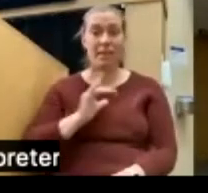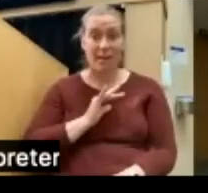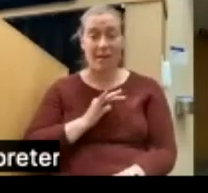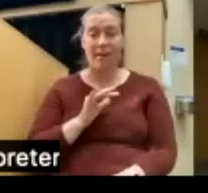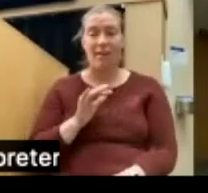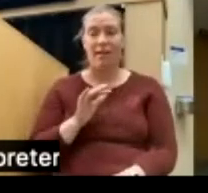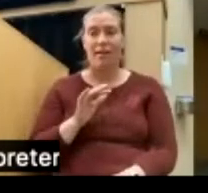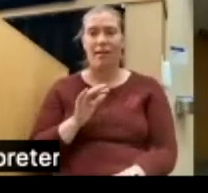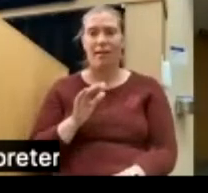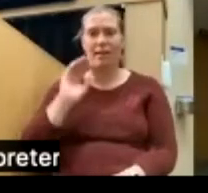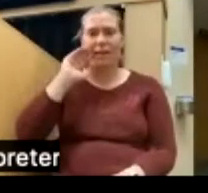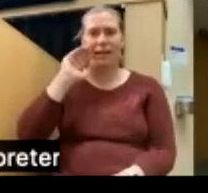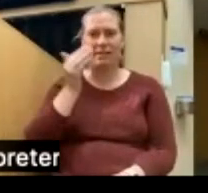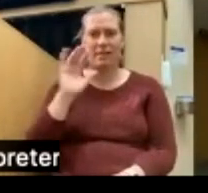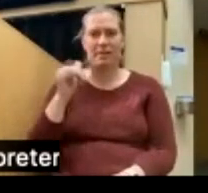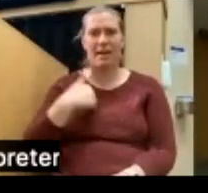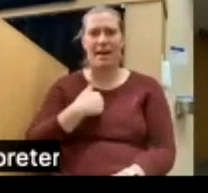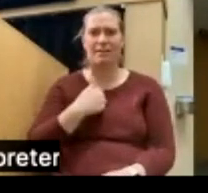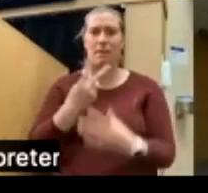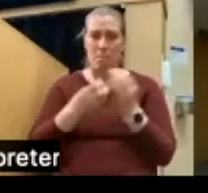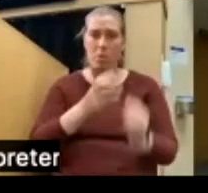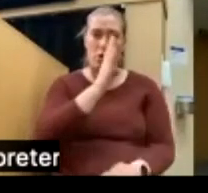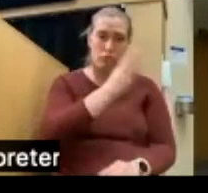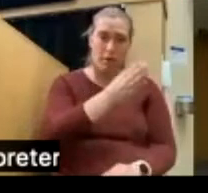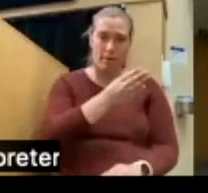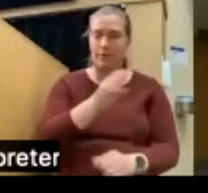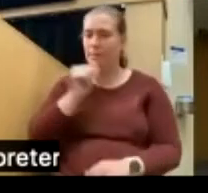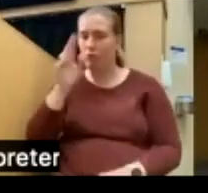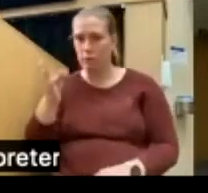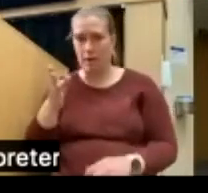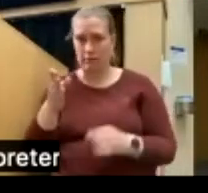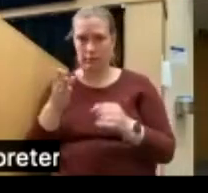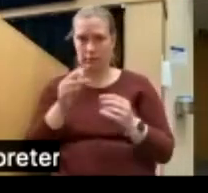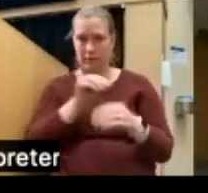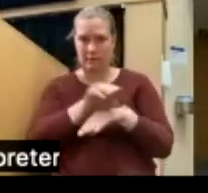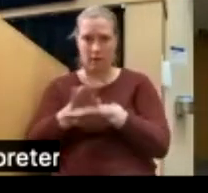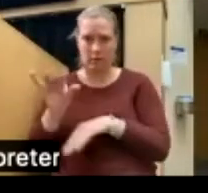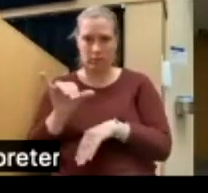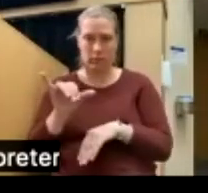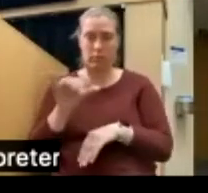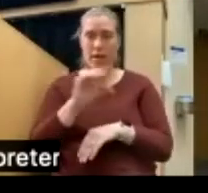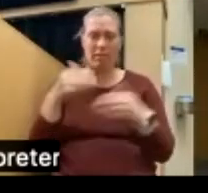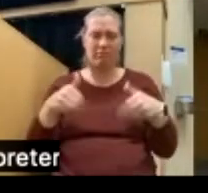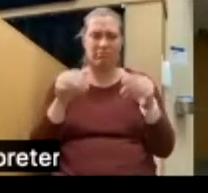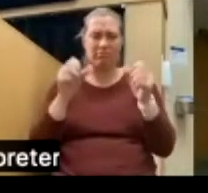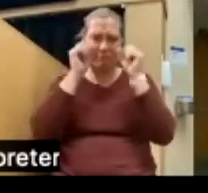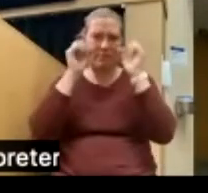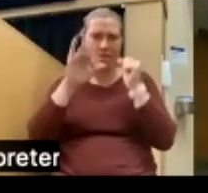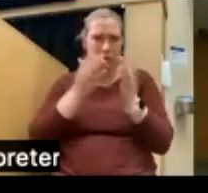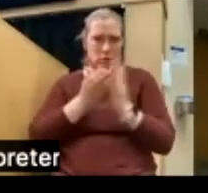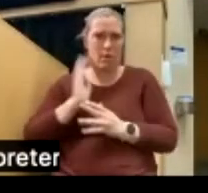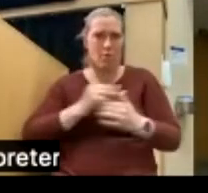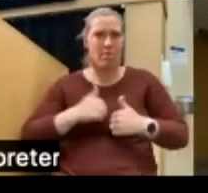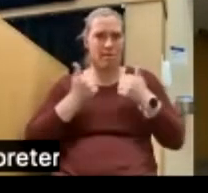mysterious is it seems to have both direct and indirect effects. And what's also amazing is it's throughout our lifespan, right? So we're